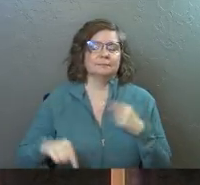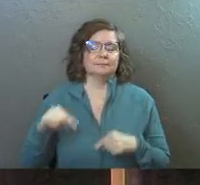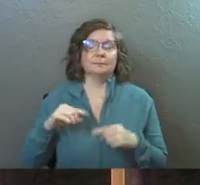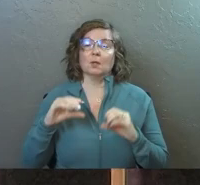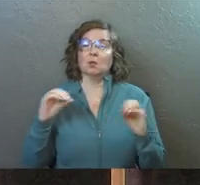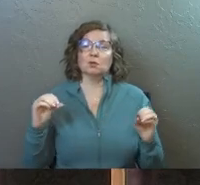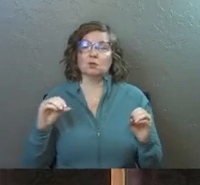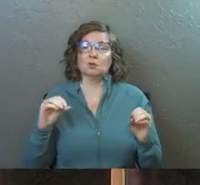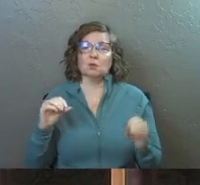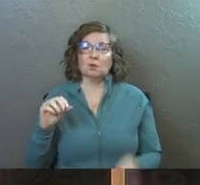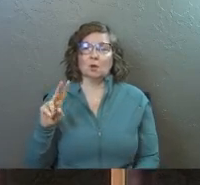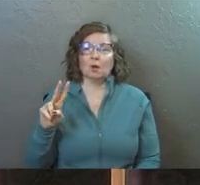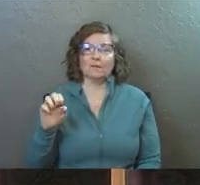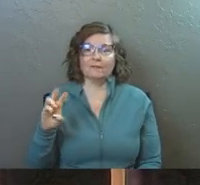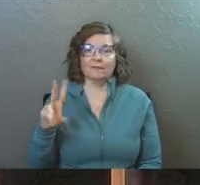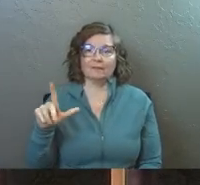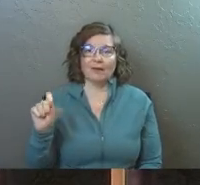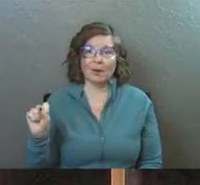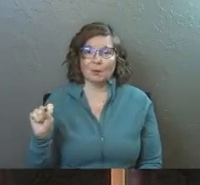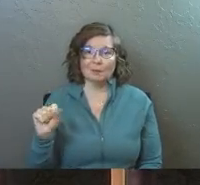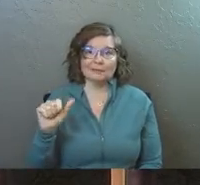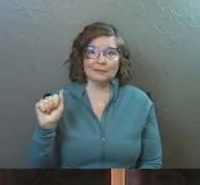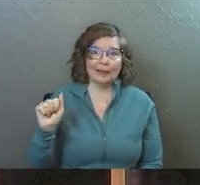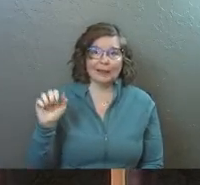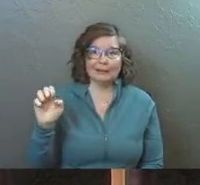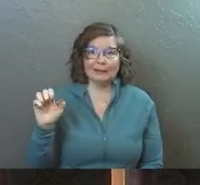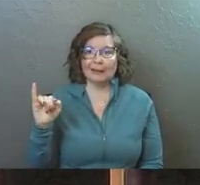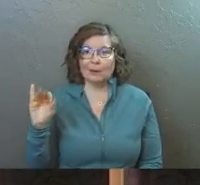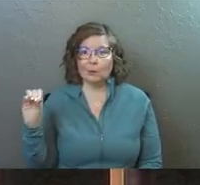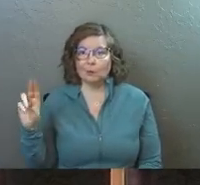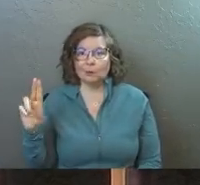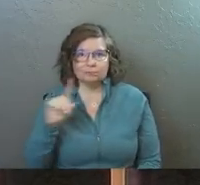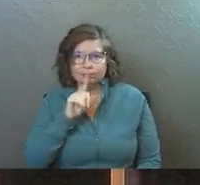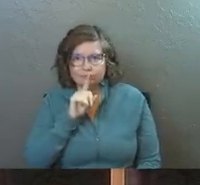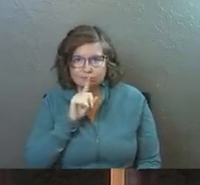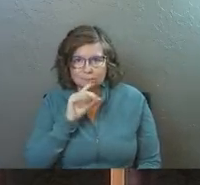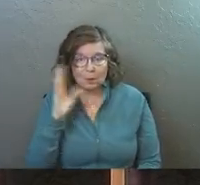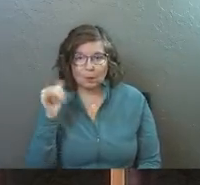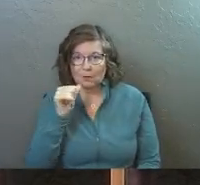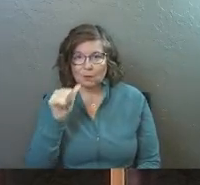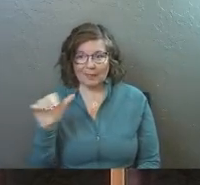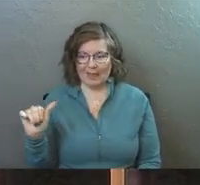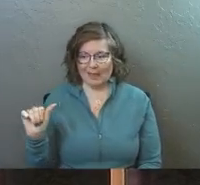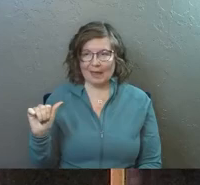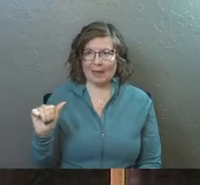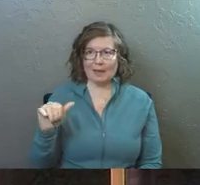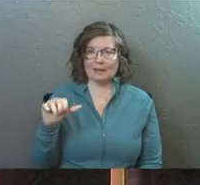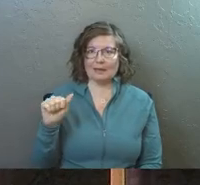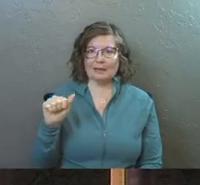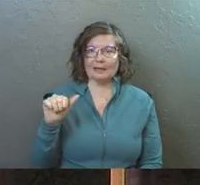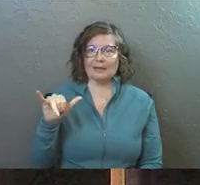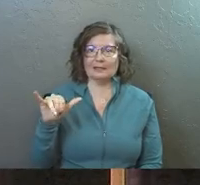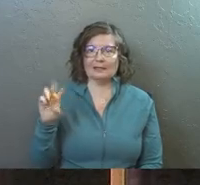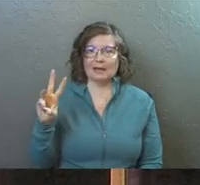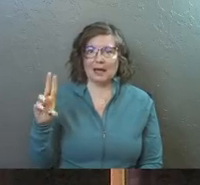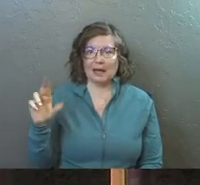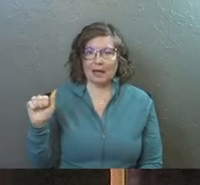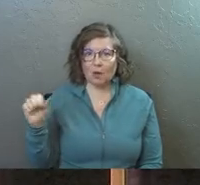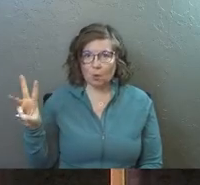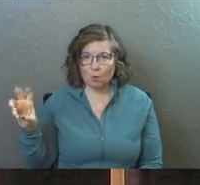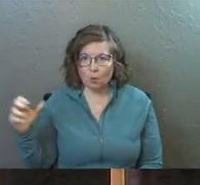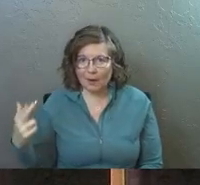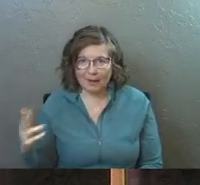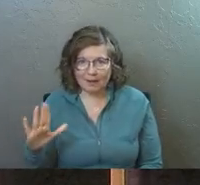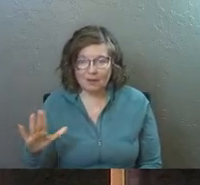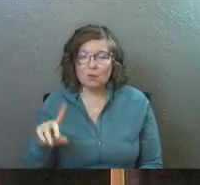There's no vowels in the Hebrew text. That's why you don't have the A, like Yahweh. You've just got